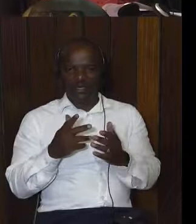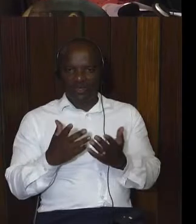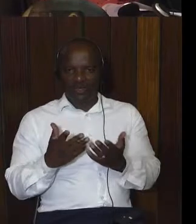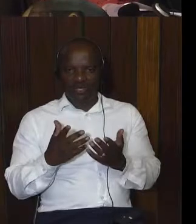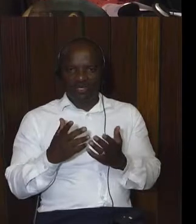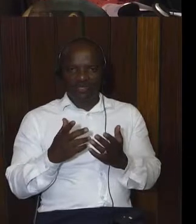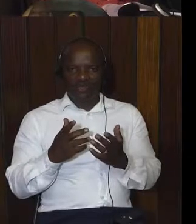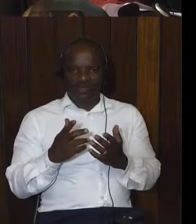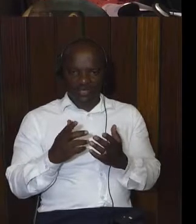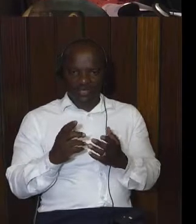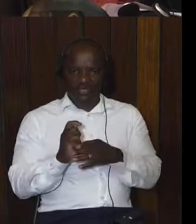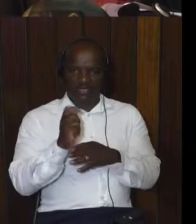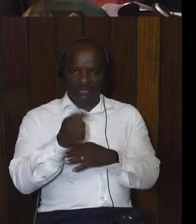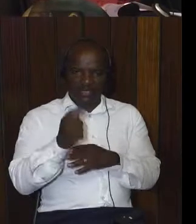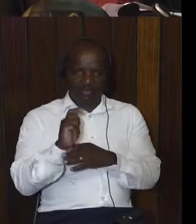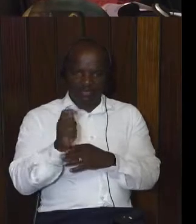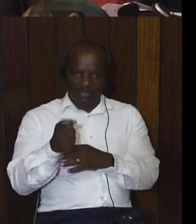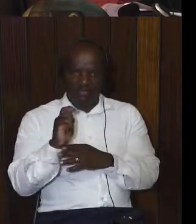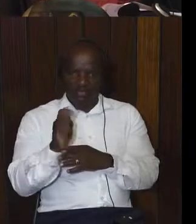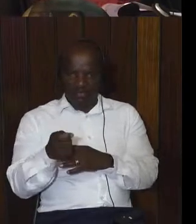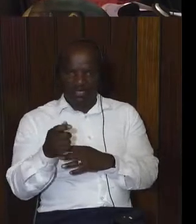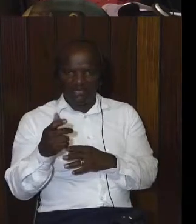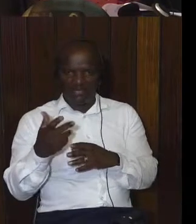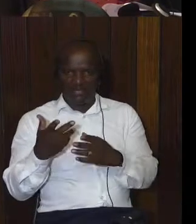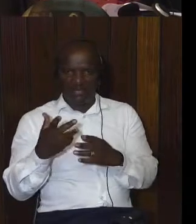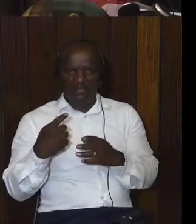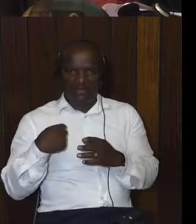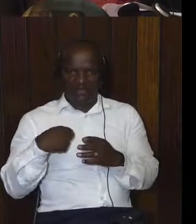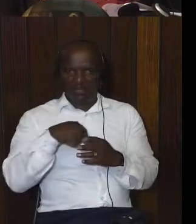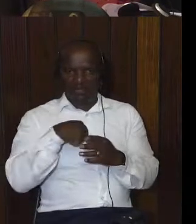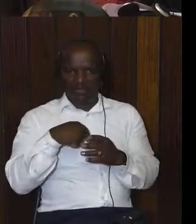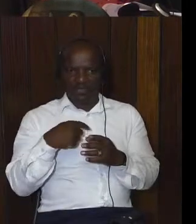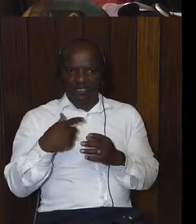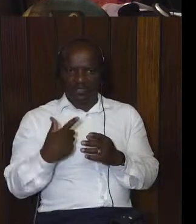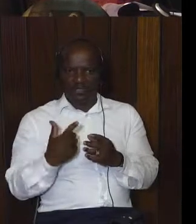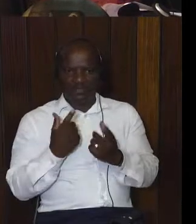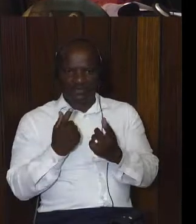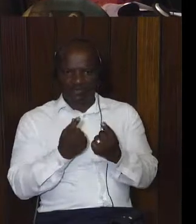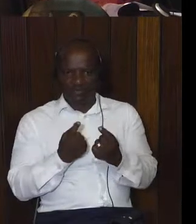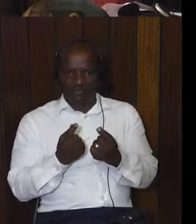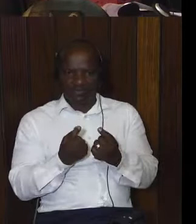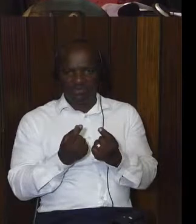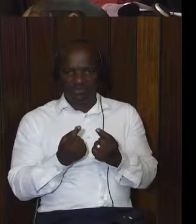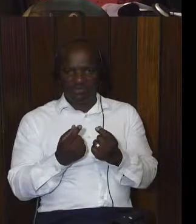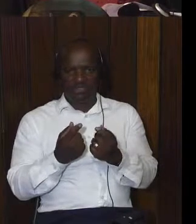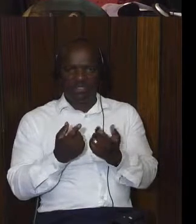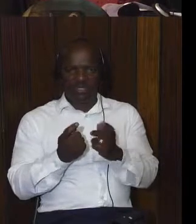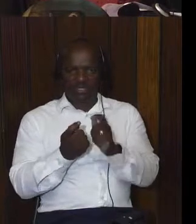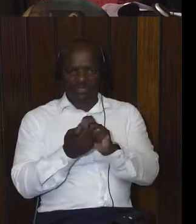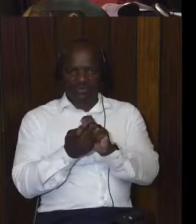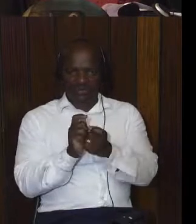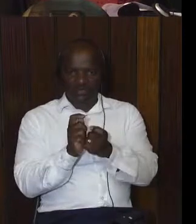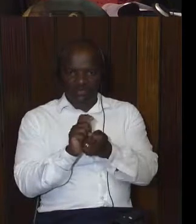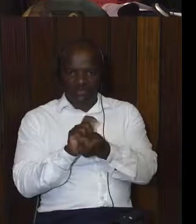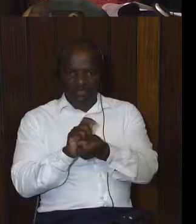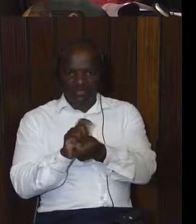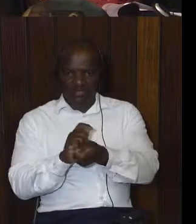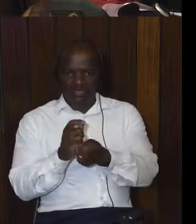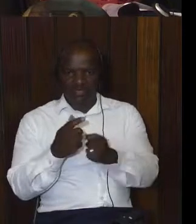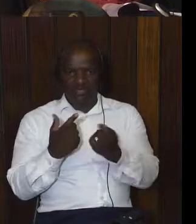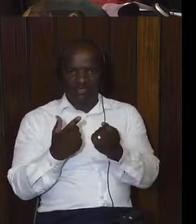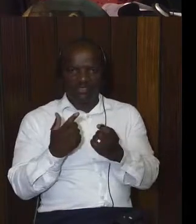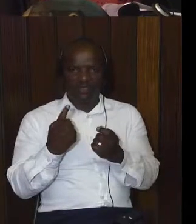the capital expenditure, where we had to adjust the budget for